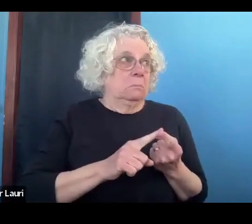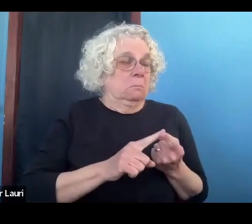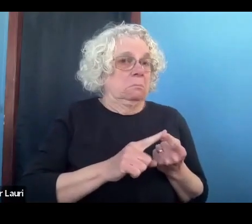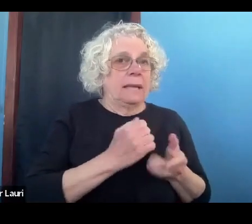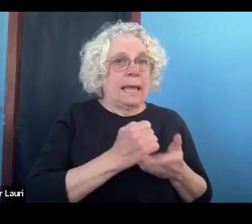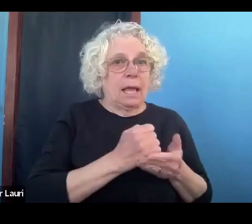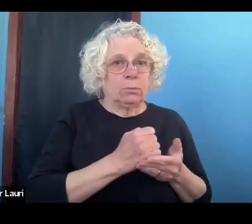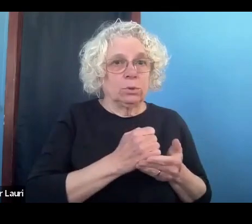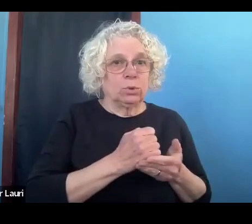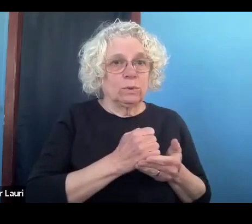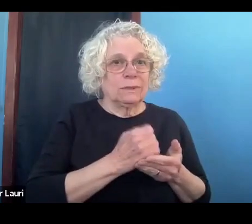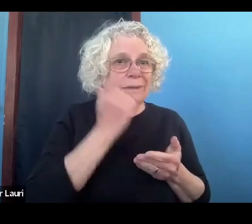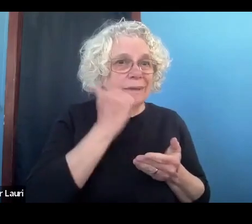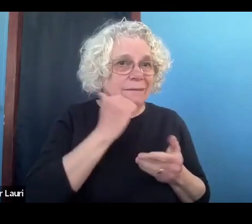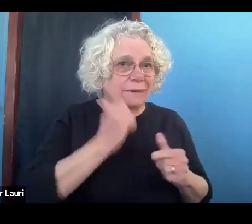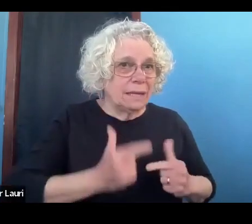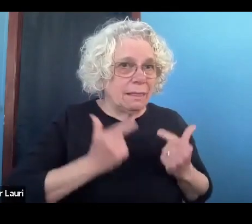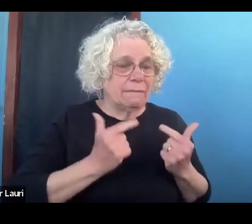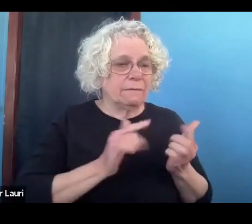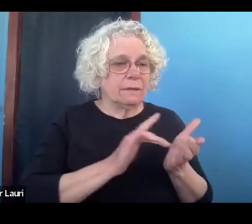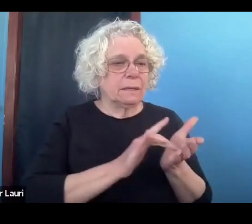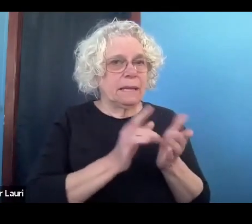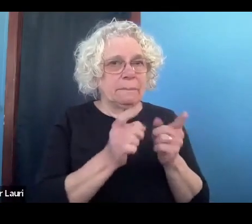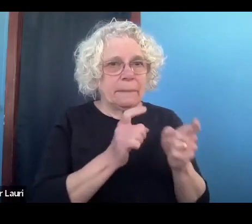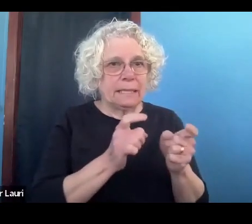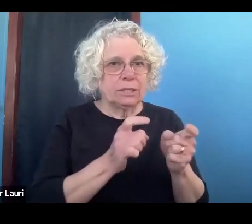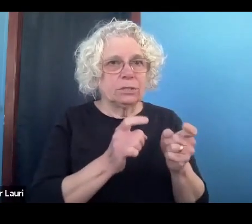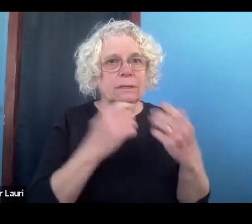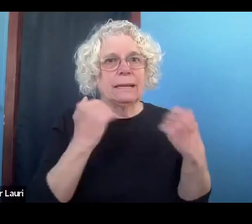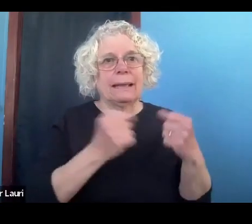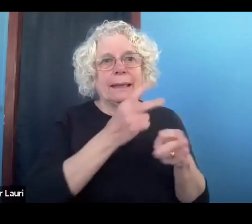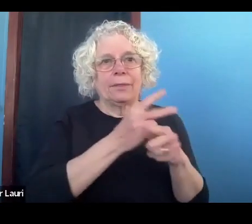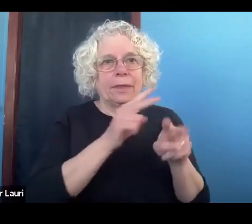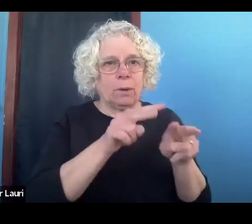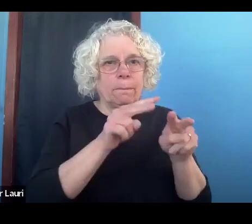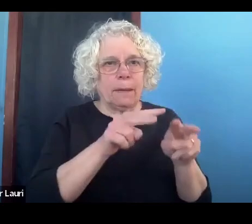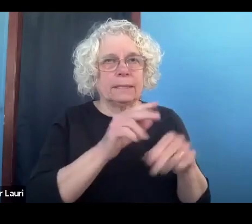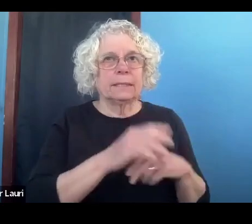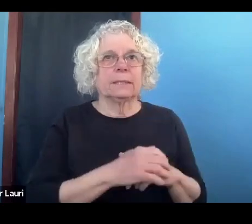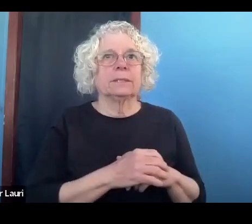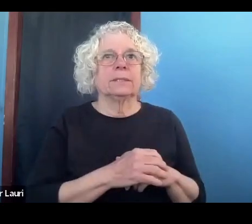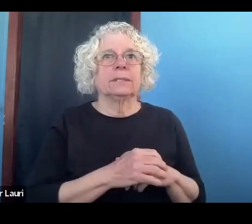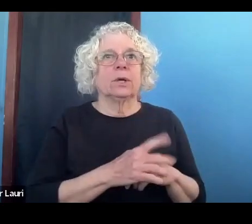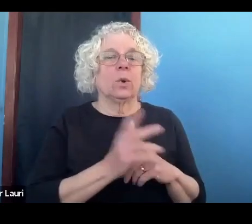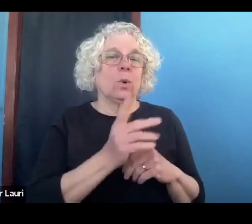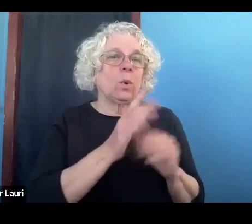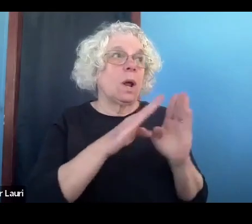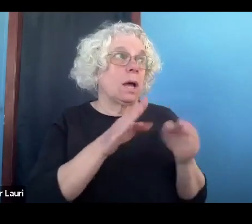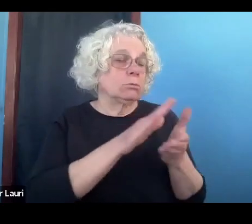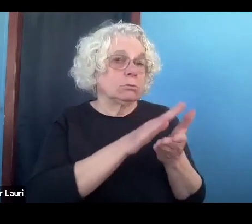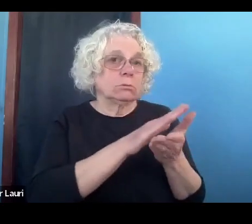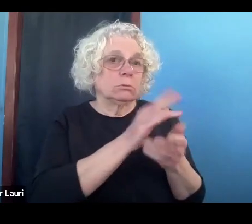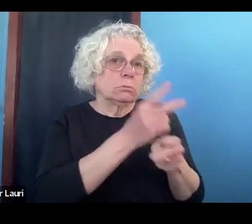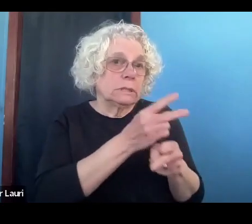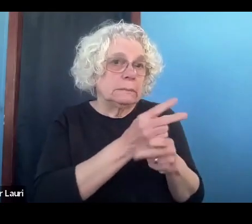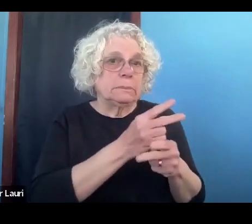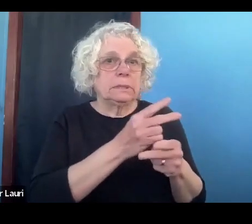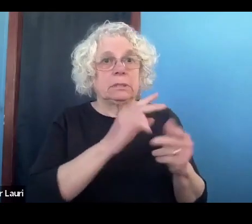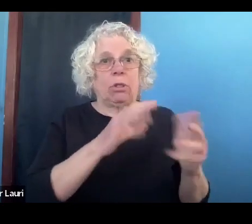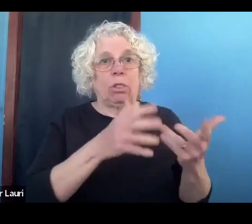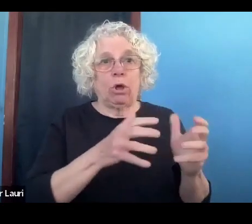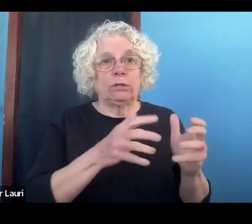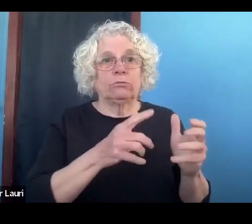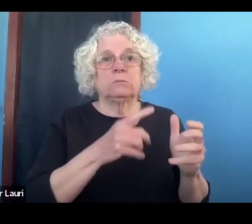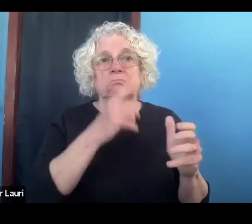daily living, medication management, healthcare monitoring. They also do housekeeping and laundry. They will have a lot